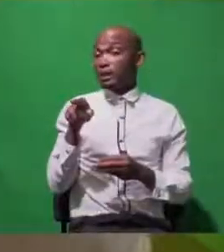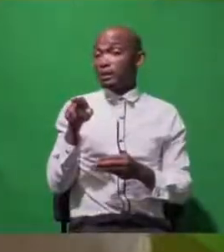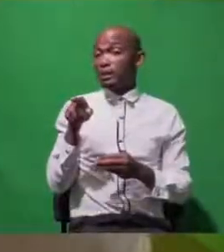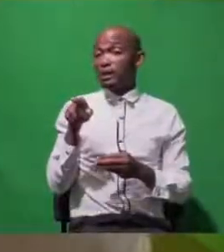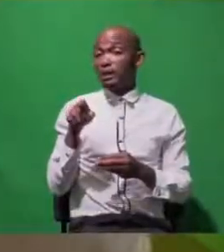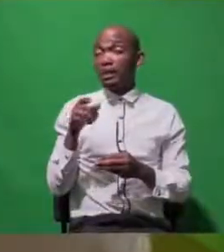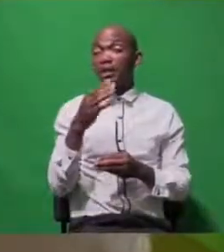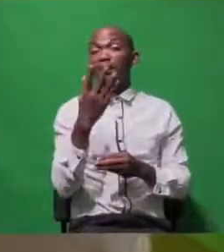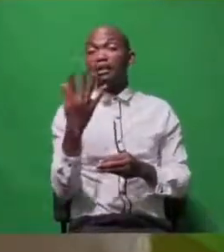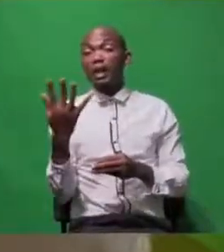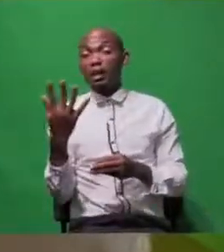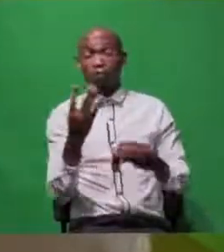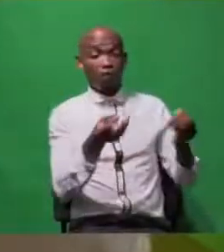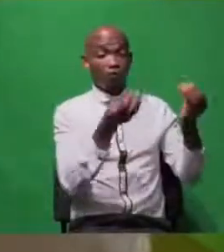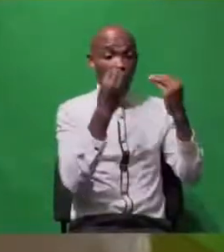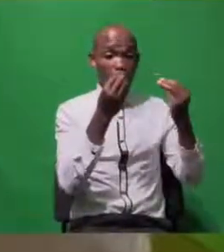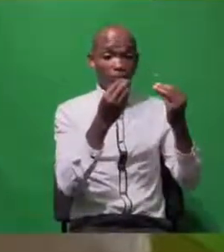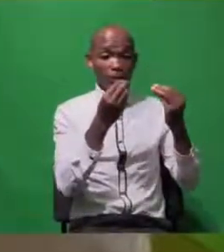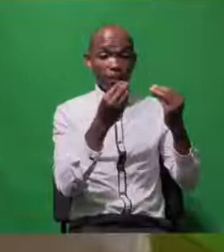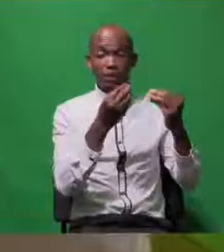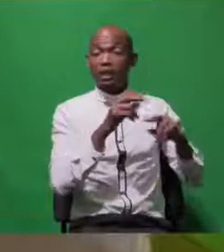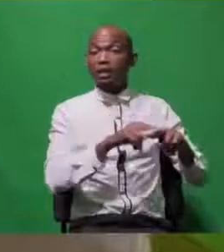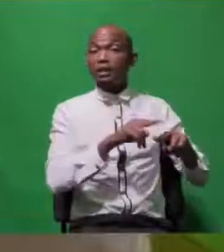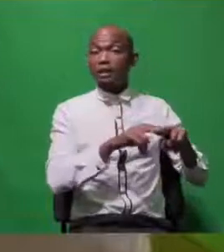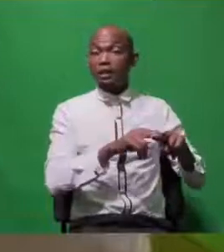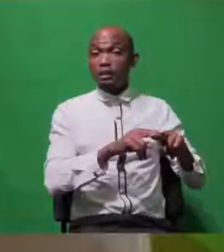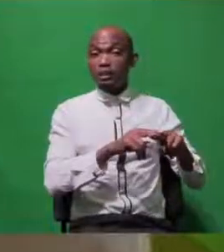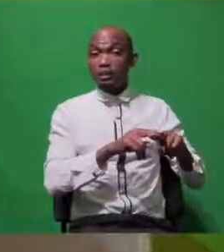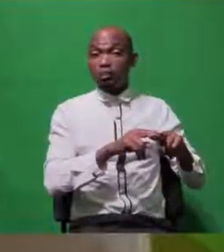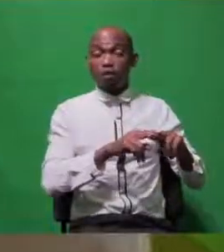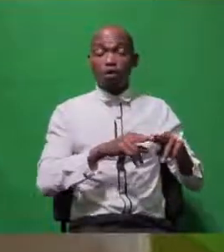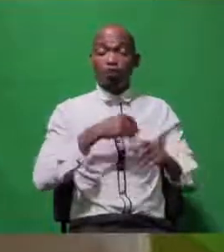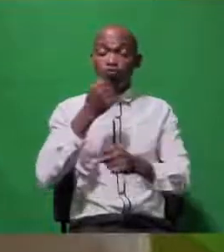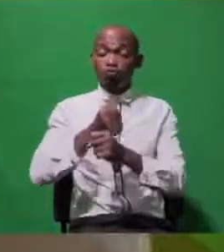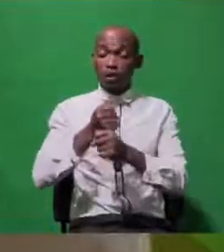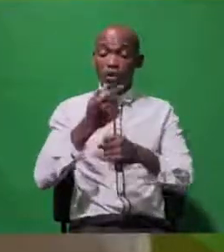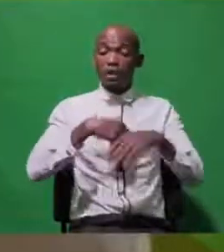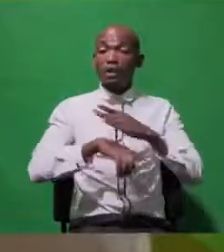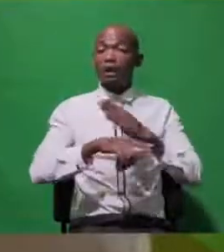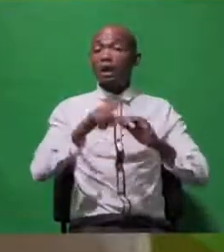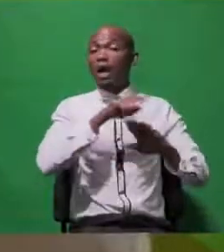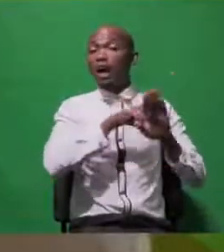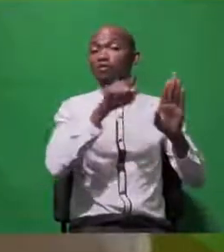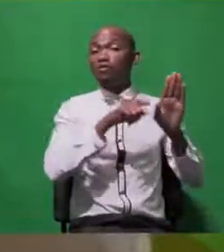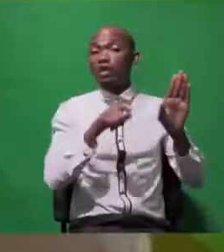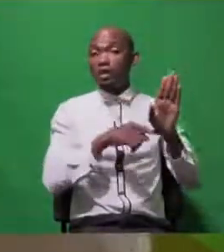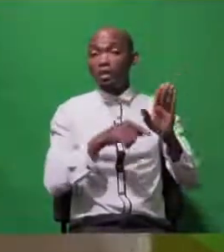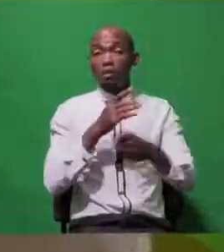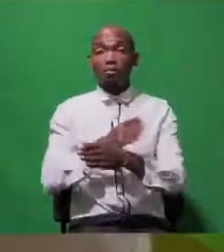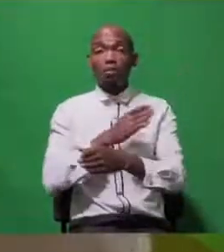the type of education existed or practiced in Africa before the coming of the